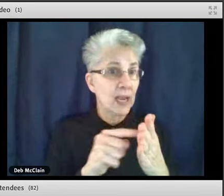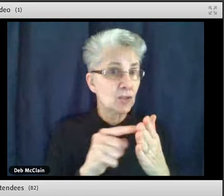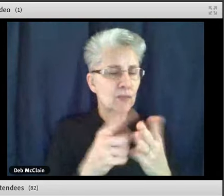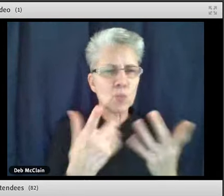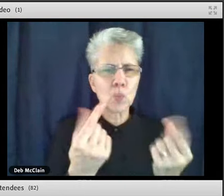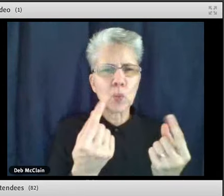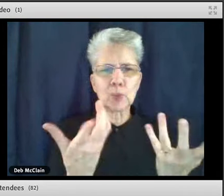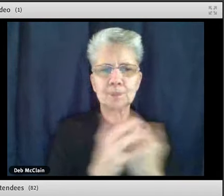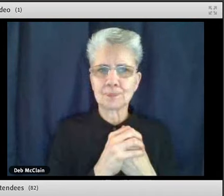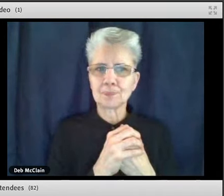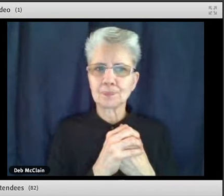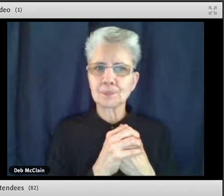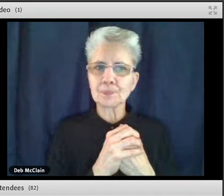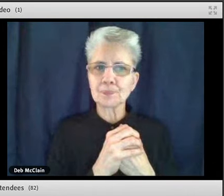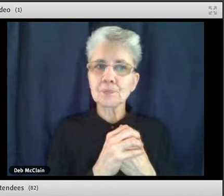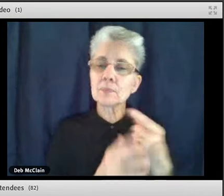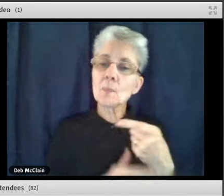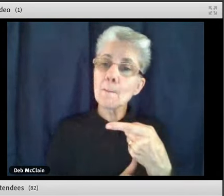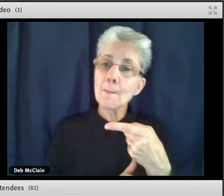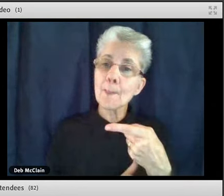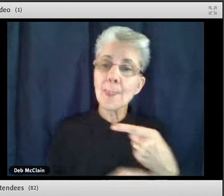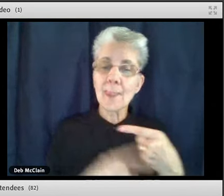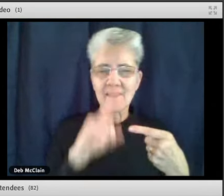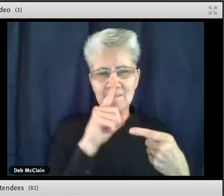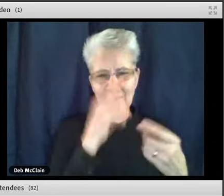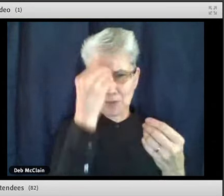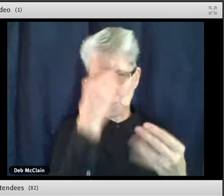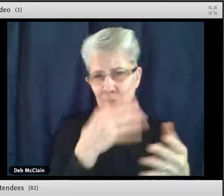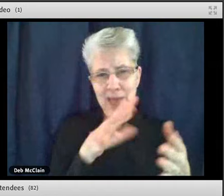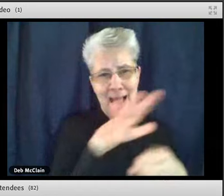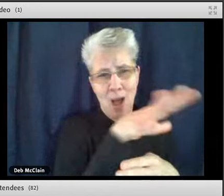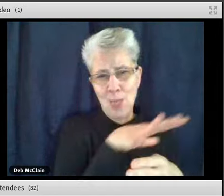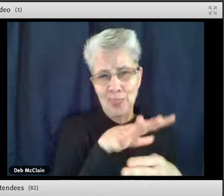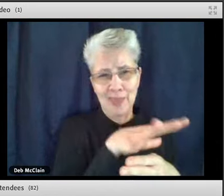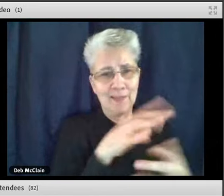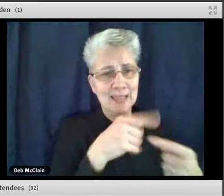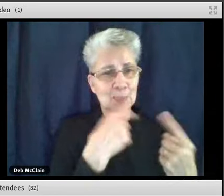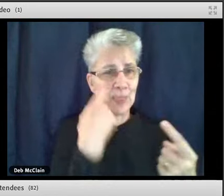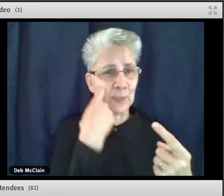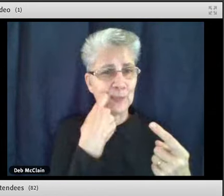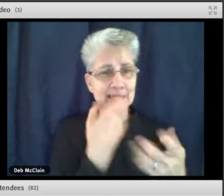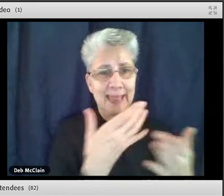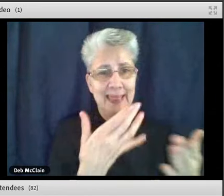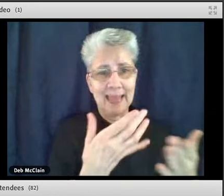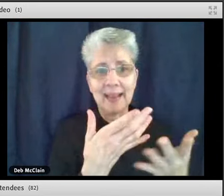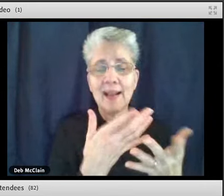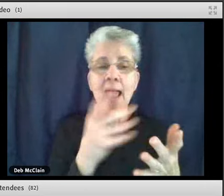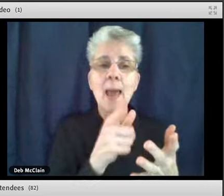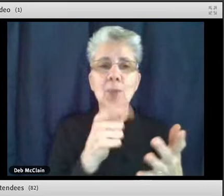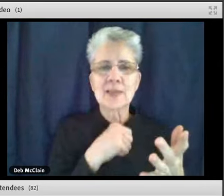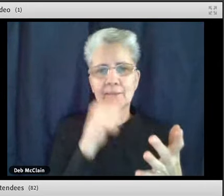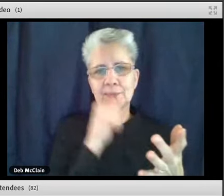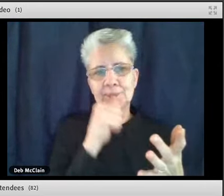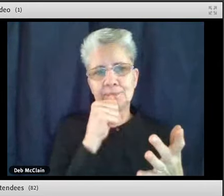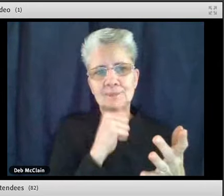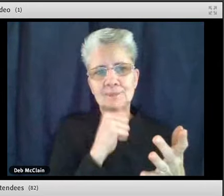satire, to influence political views. So those are, some things about fake news and some sites here that you can look